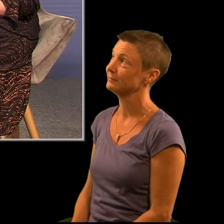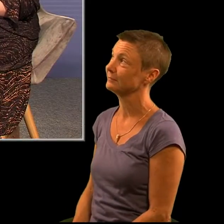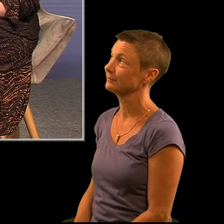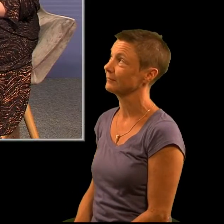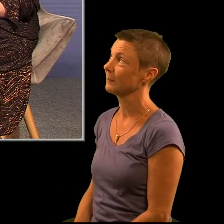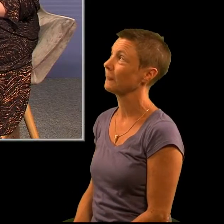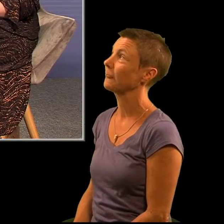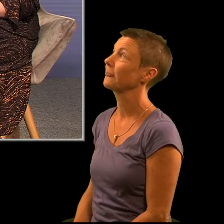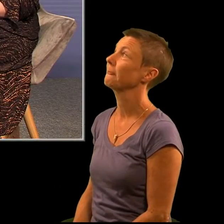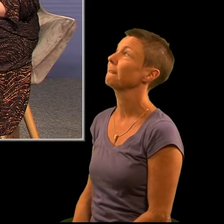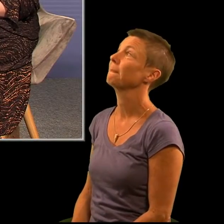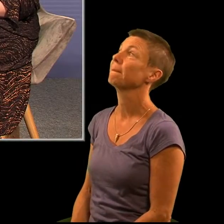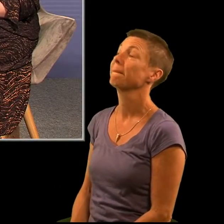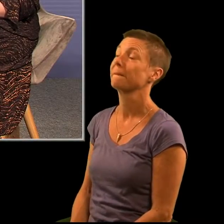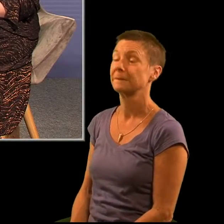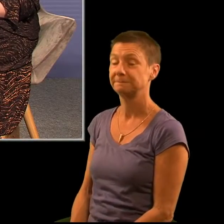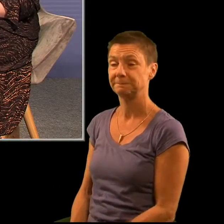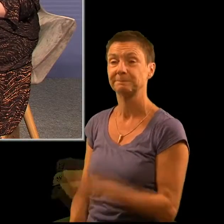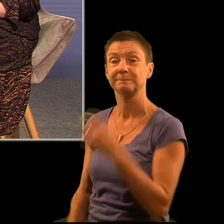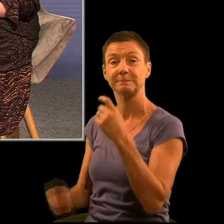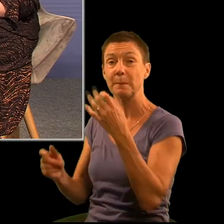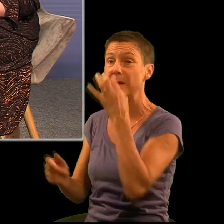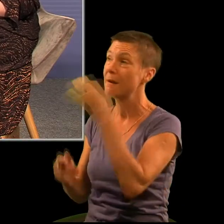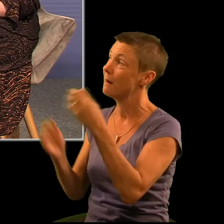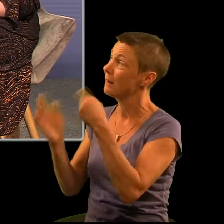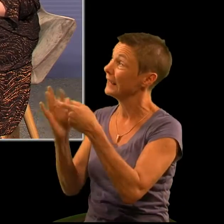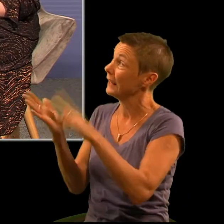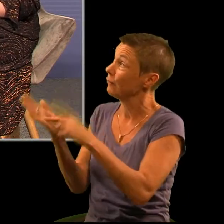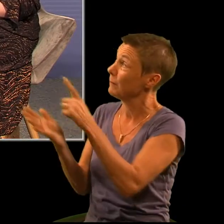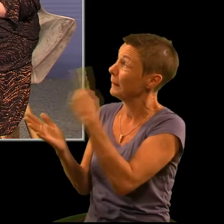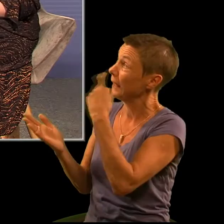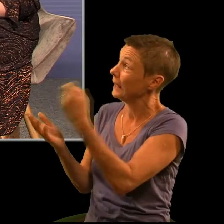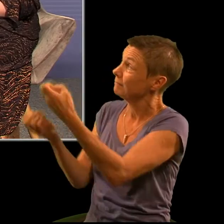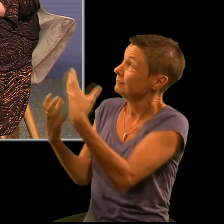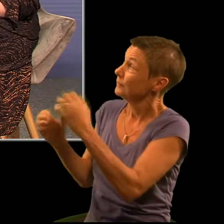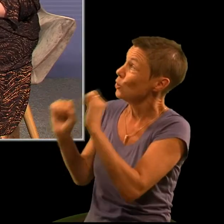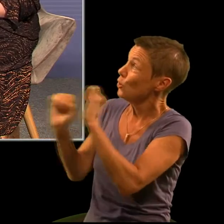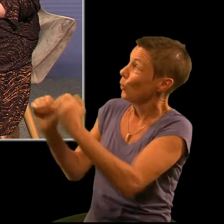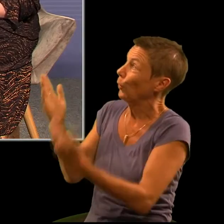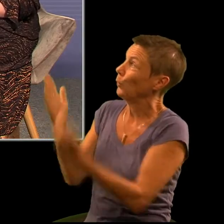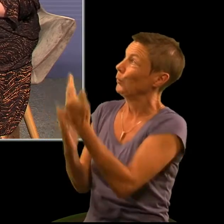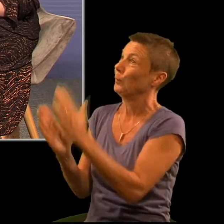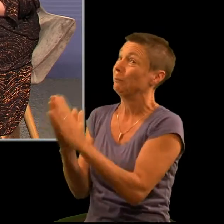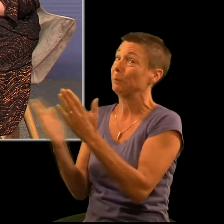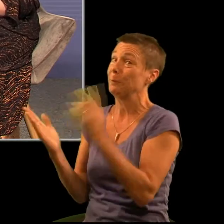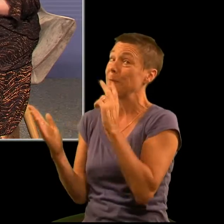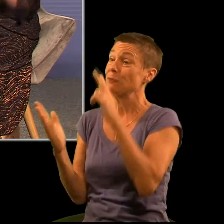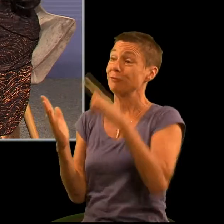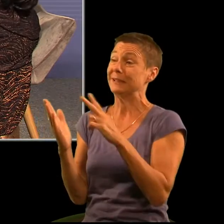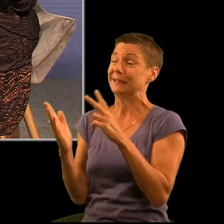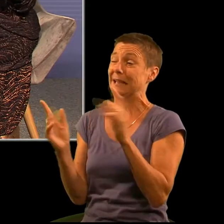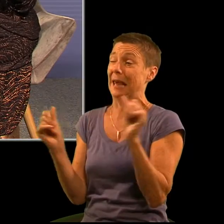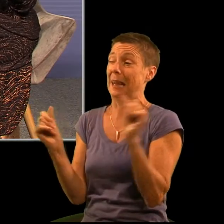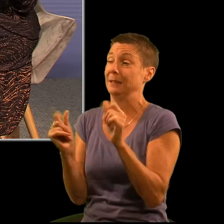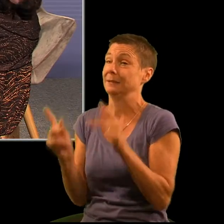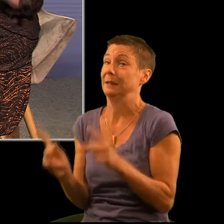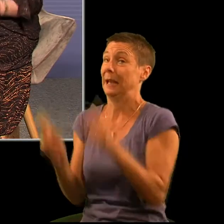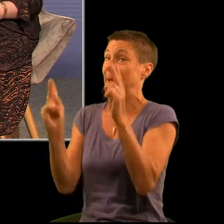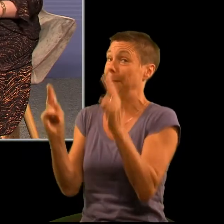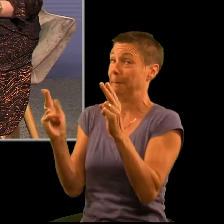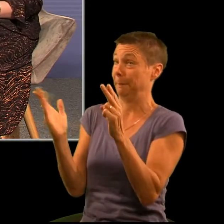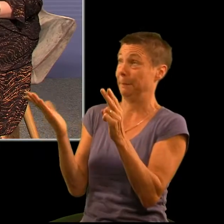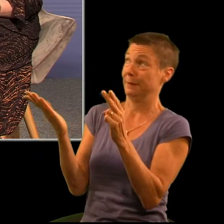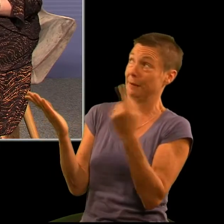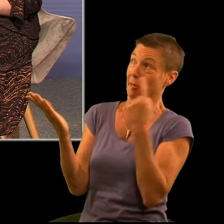And that brings us nicely to ask Kiran, perhaps, to tell us a bit about your new book and perhaps read us, I think you're only going to read us a